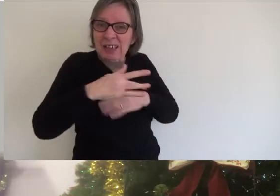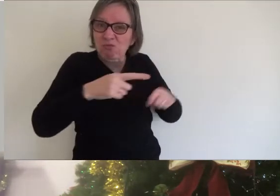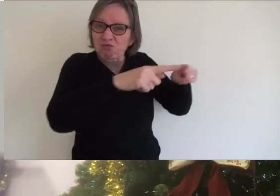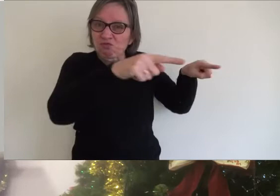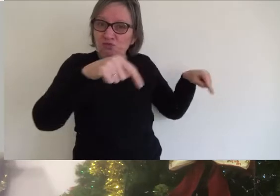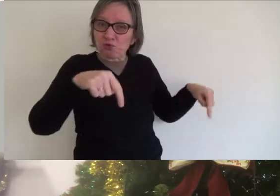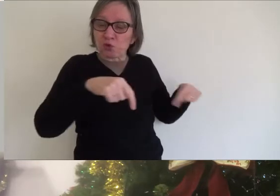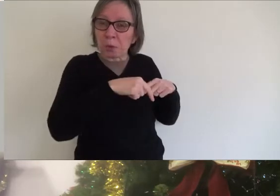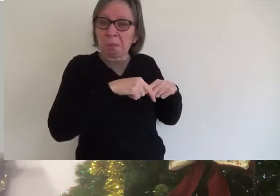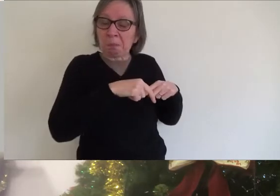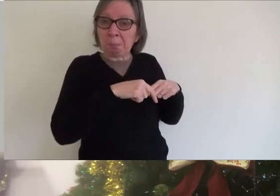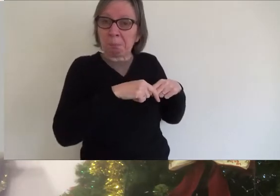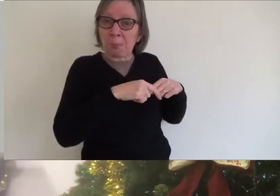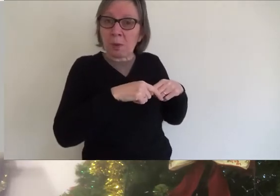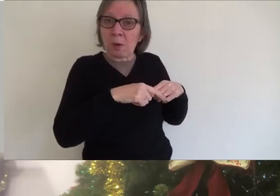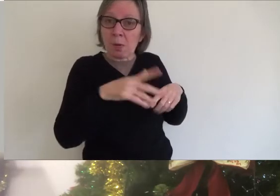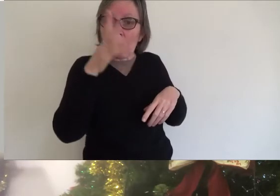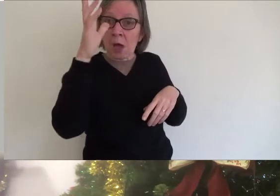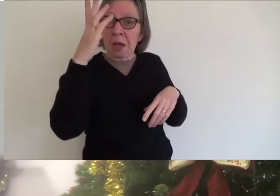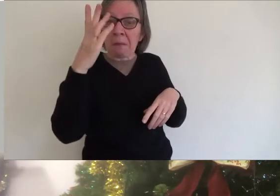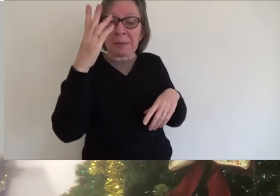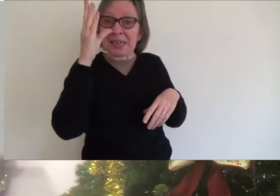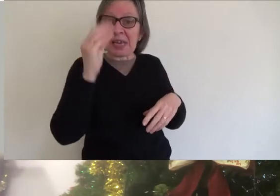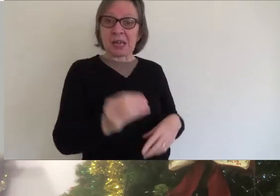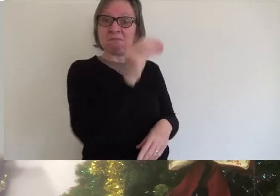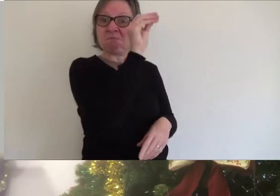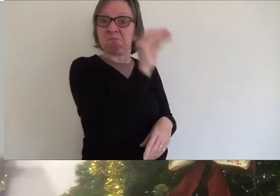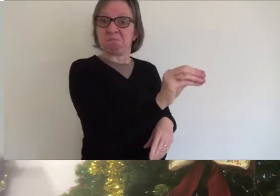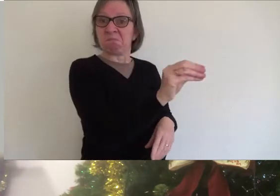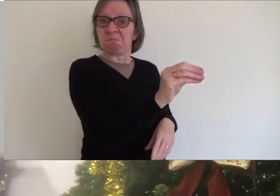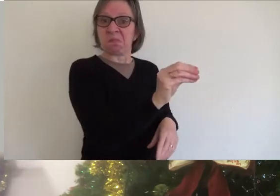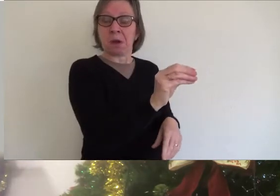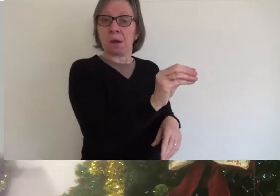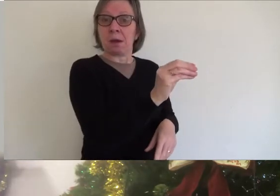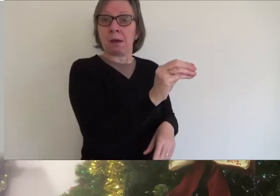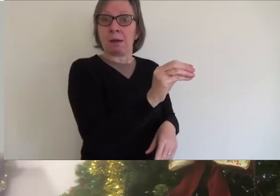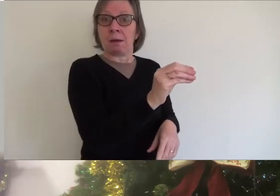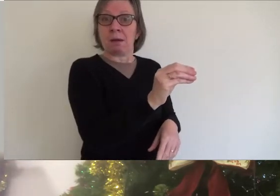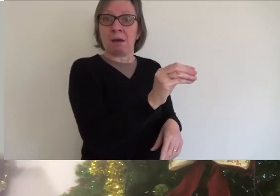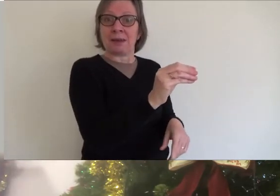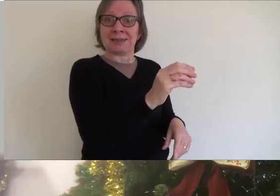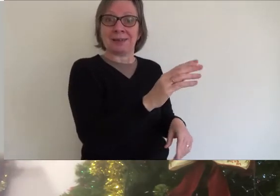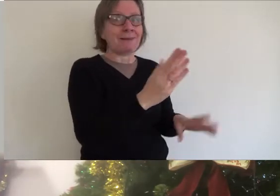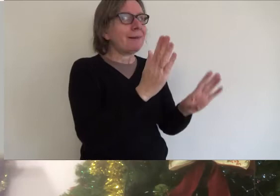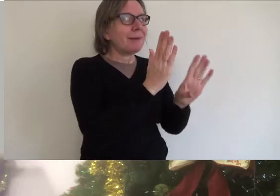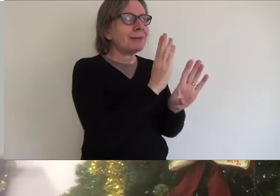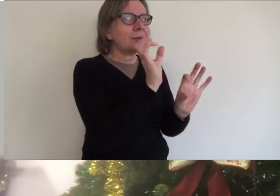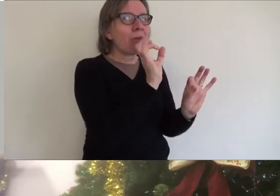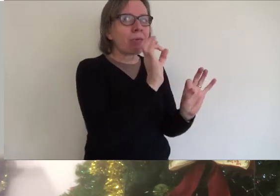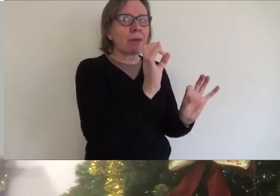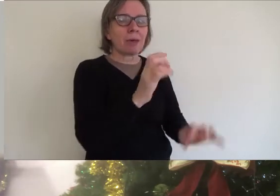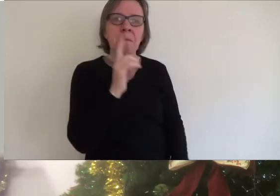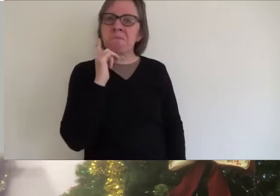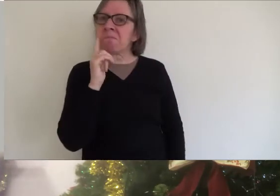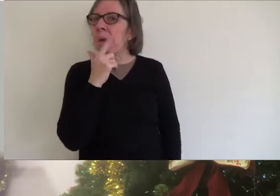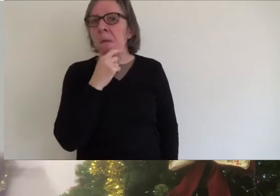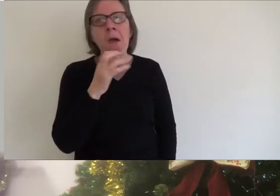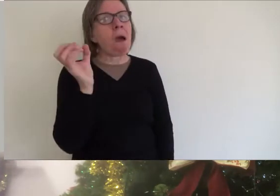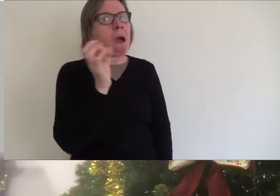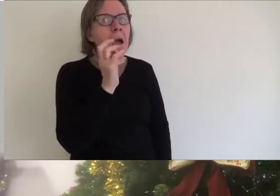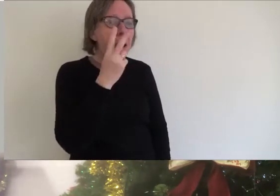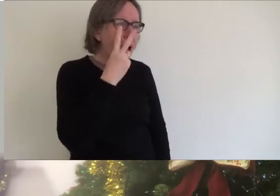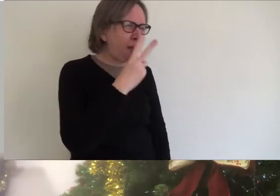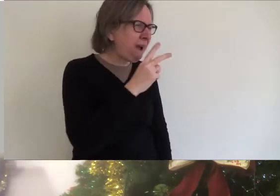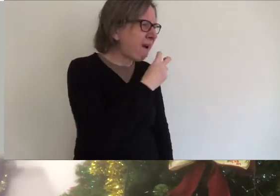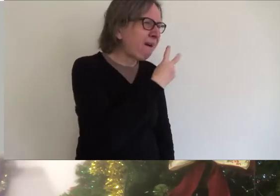Sometimes the item you can put in plain sight and people don't see it for quite some time. In a sense, the religious leaders at that